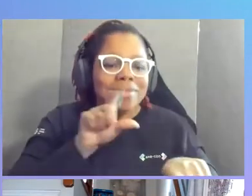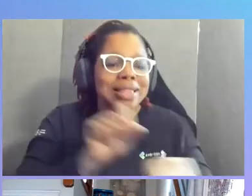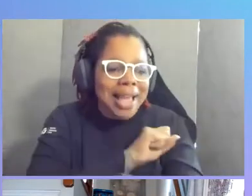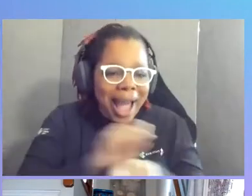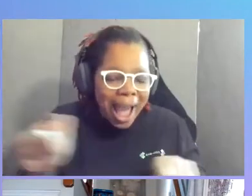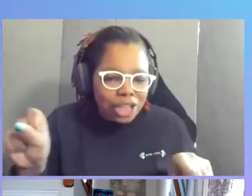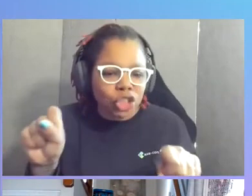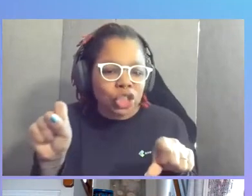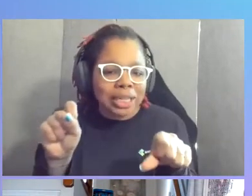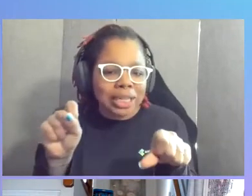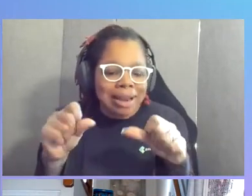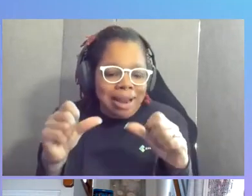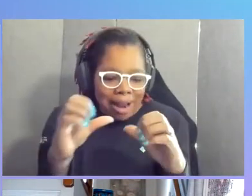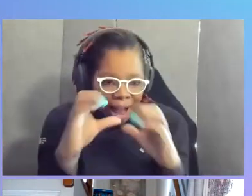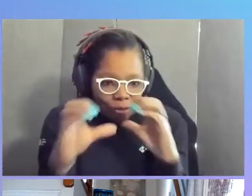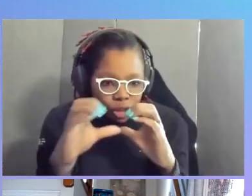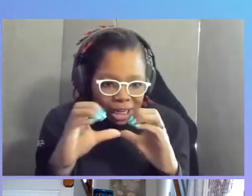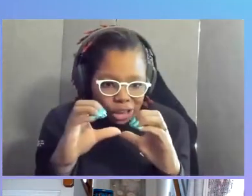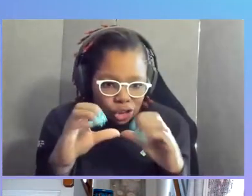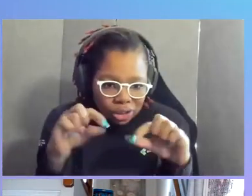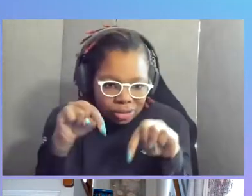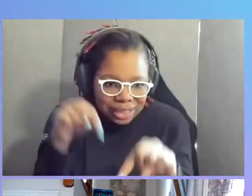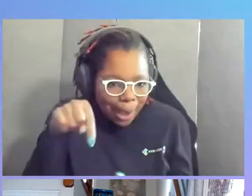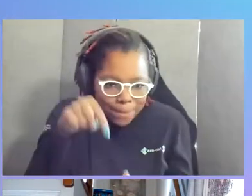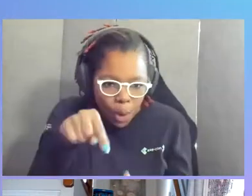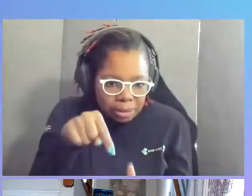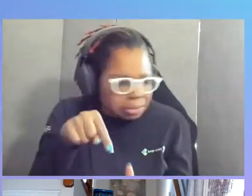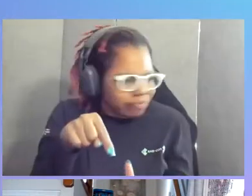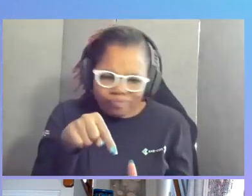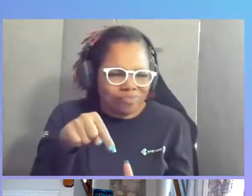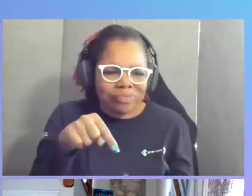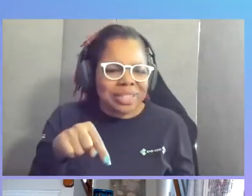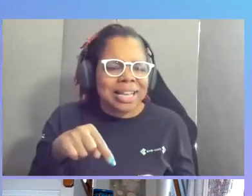acute situation of a conversation. It's like